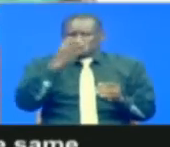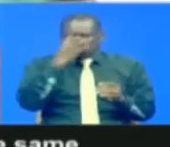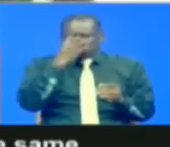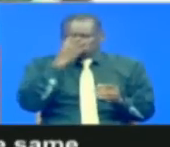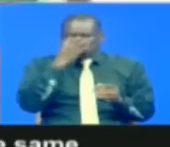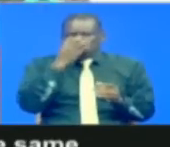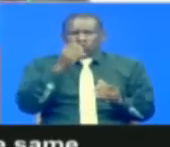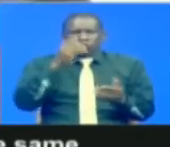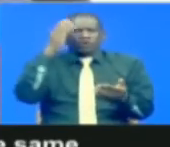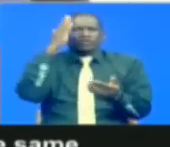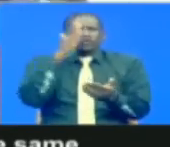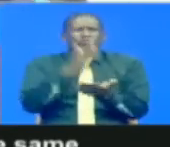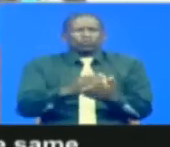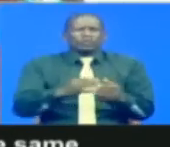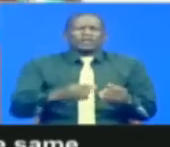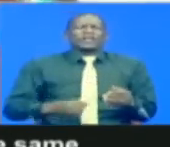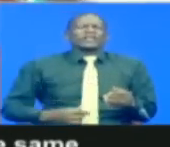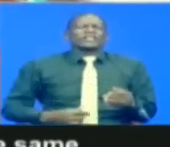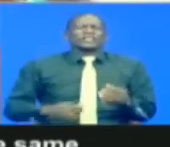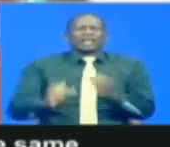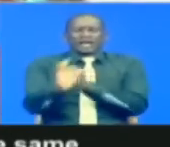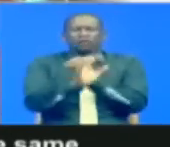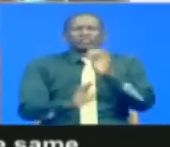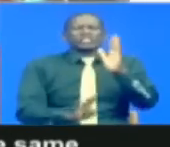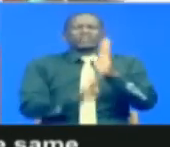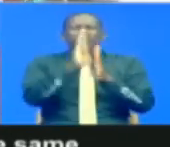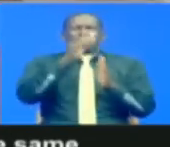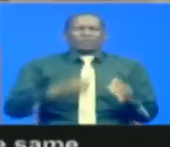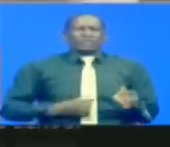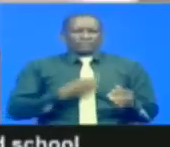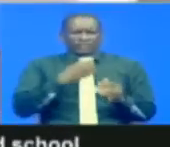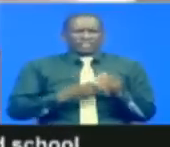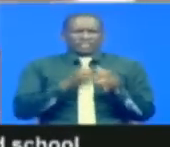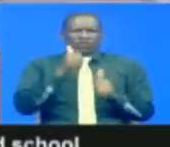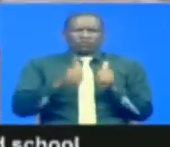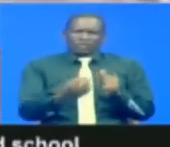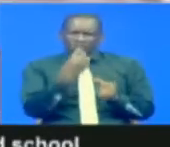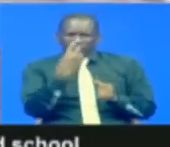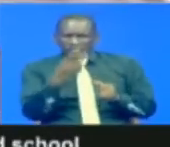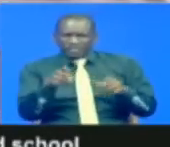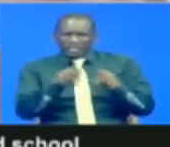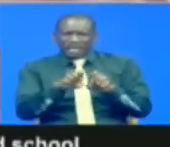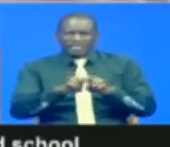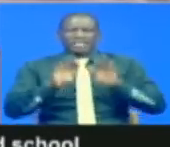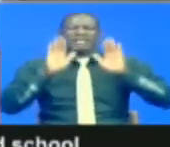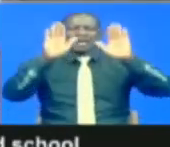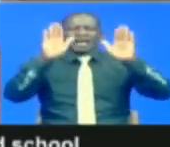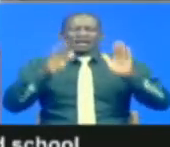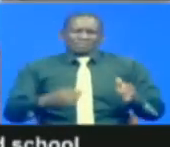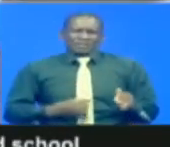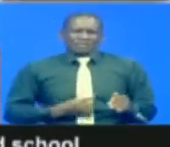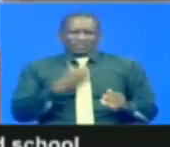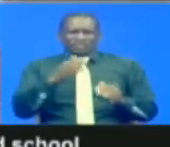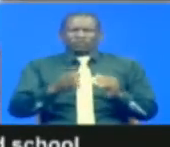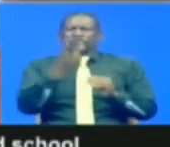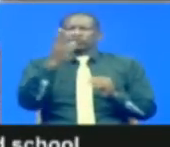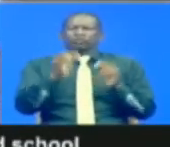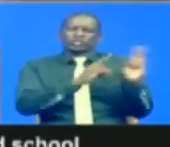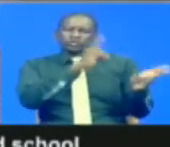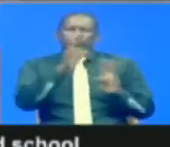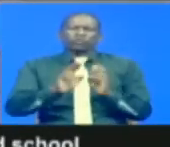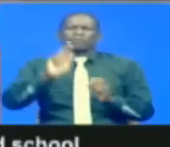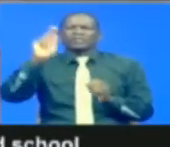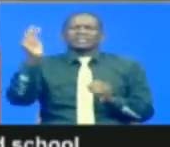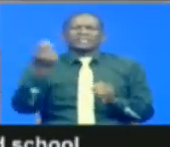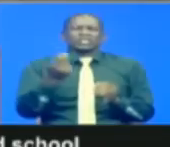stop his frequent countrywide development tours, which have been termed as campaign tours for 2022